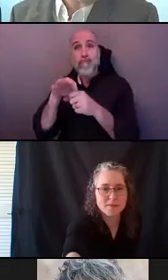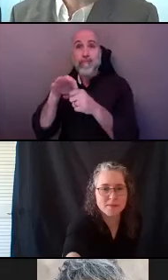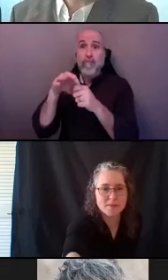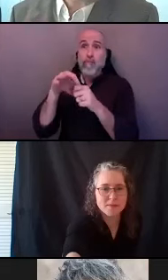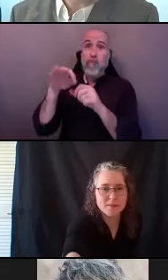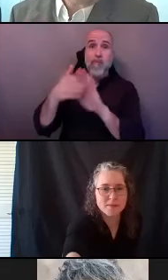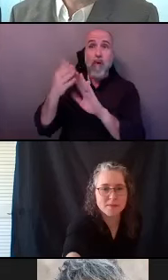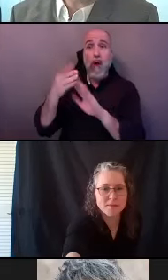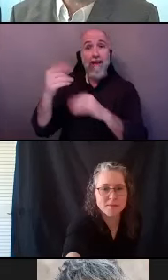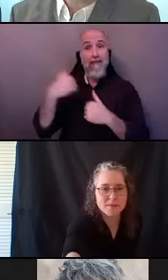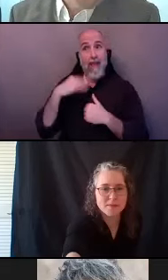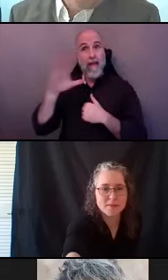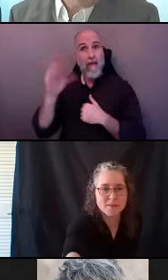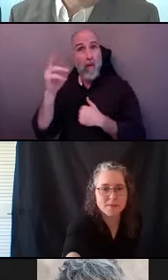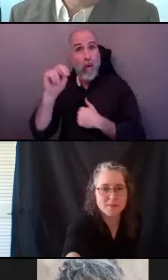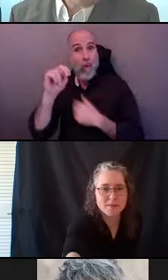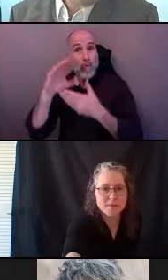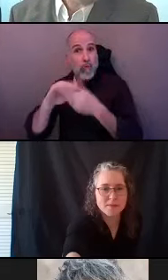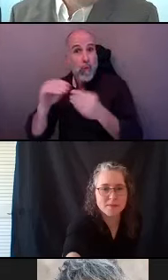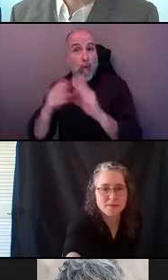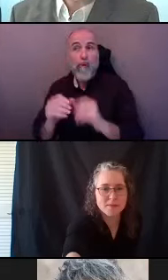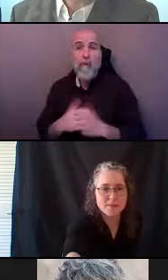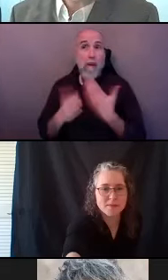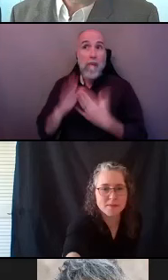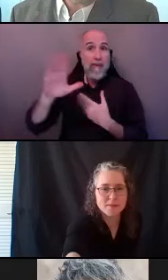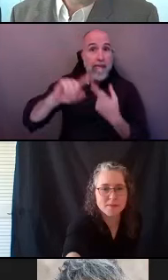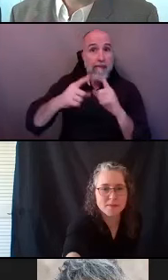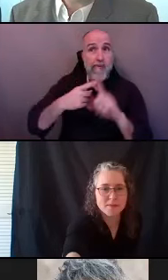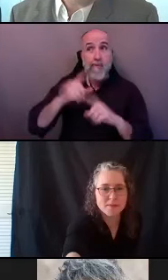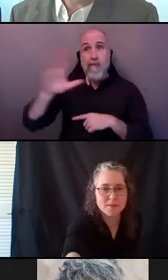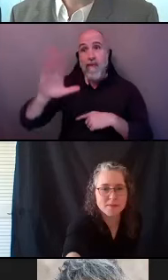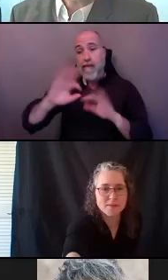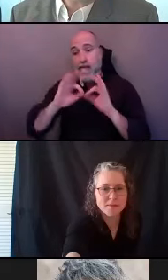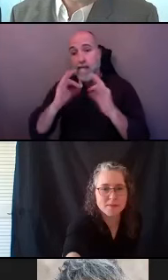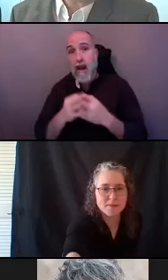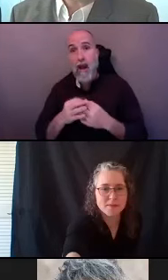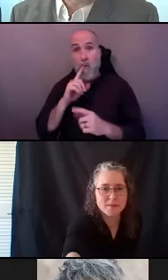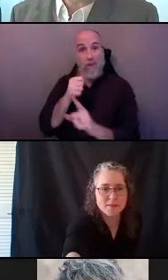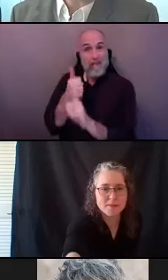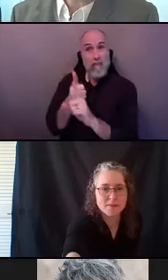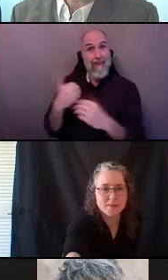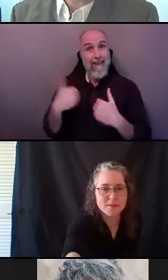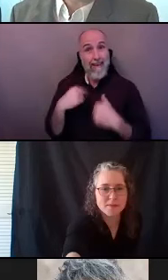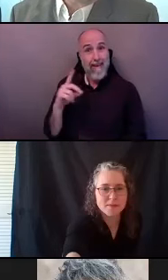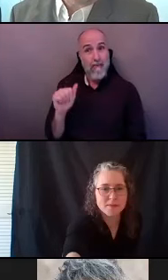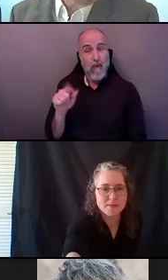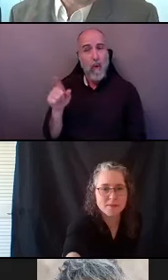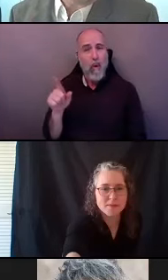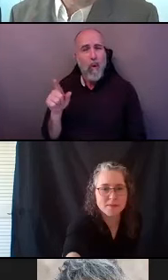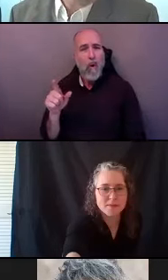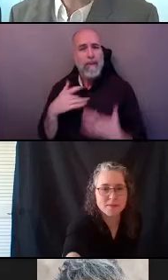family member or a friend or themselves who has a disability, they usually understand